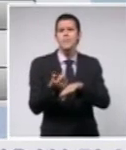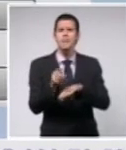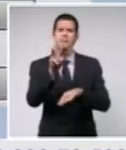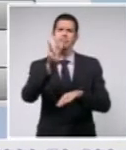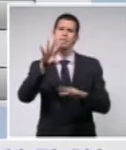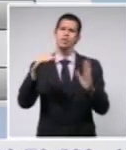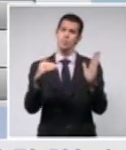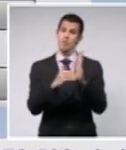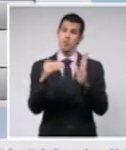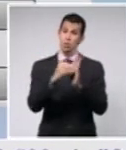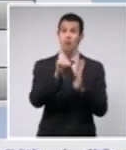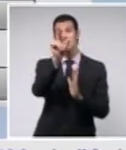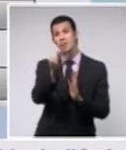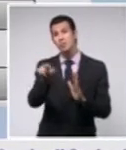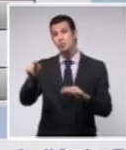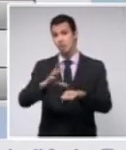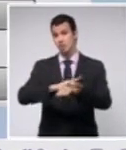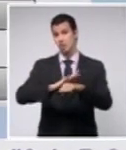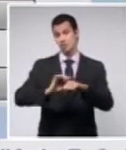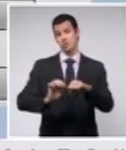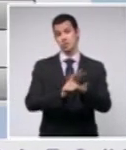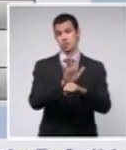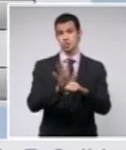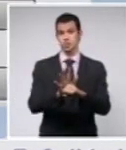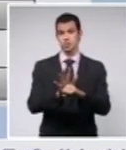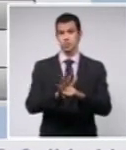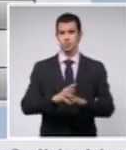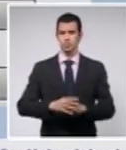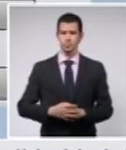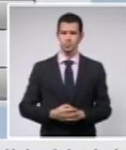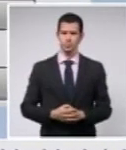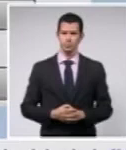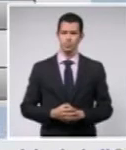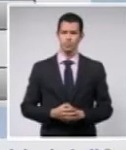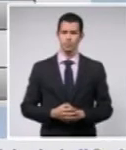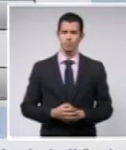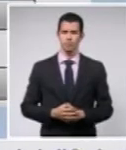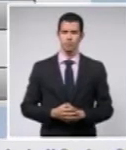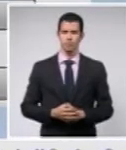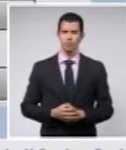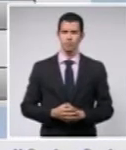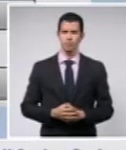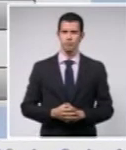4,715 people died of the virus worldwide, for a total of